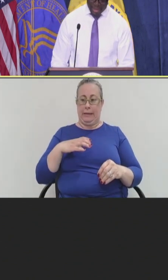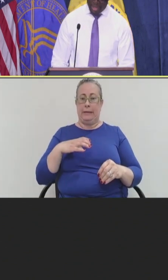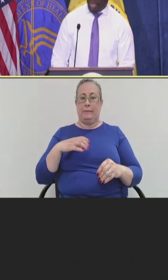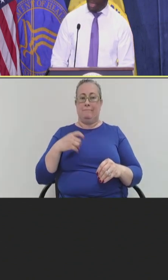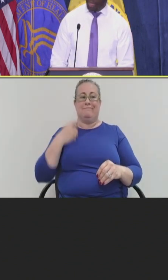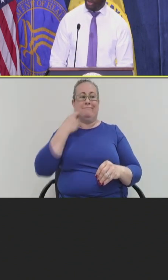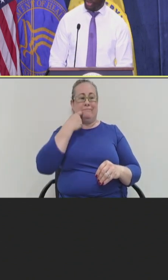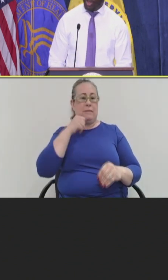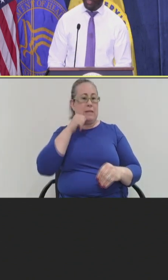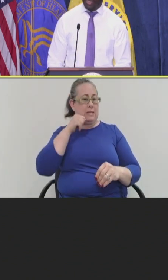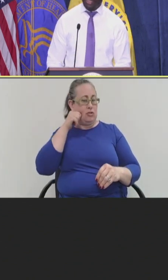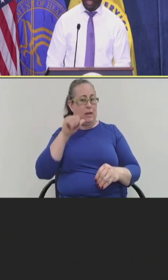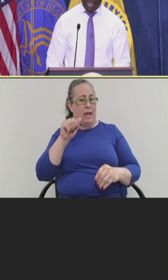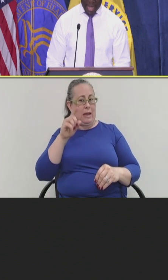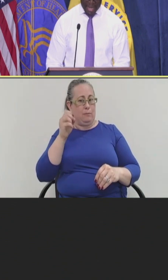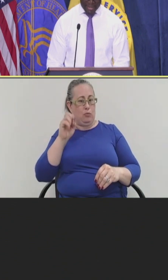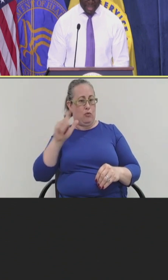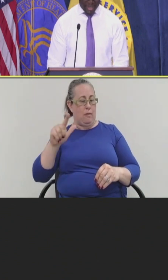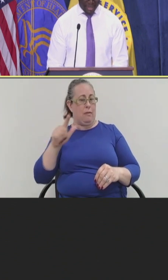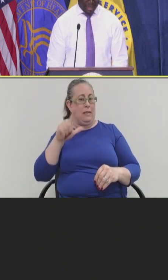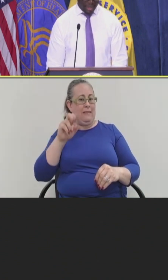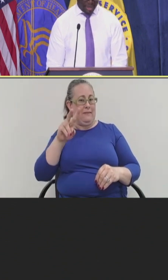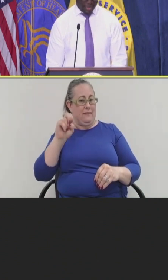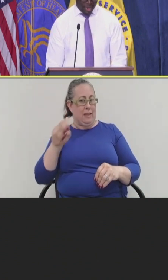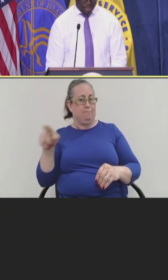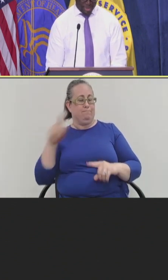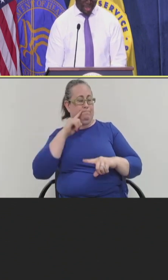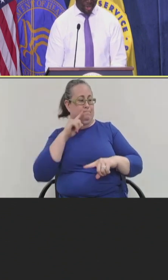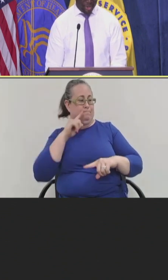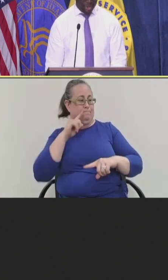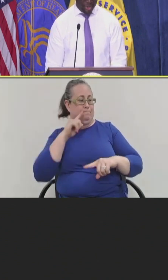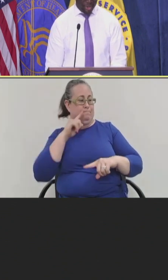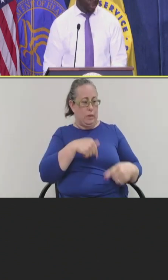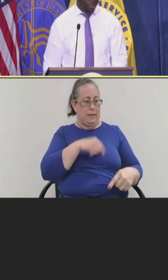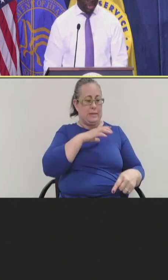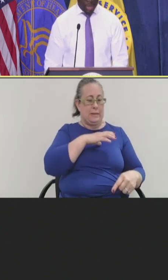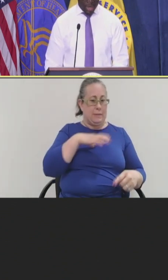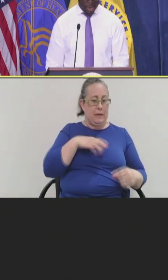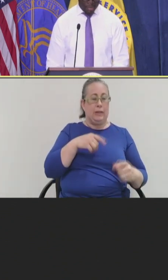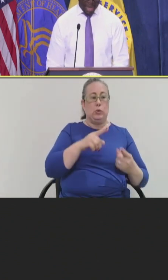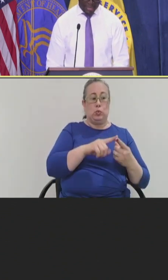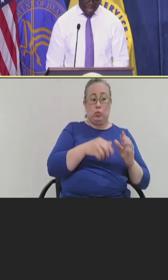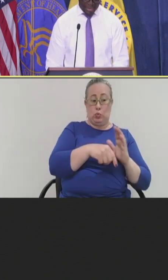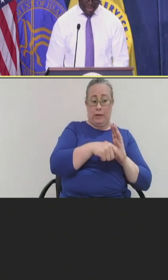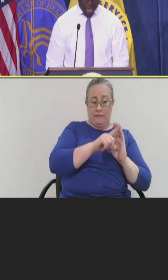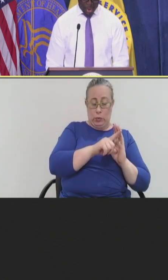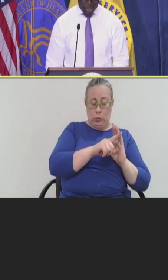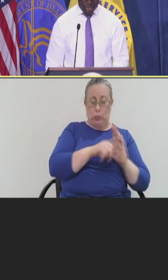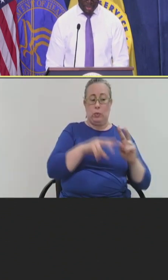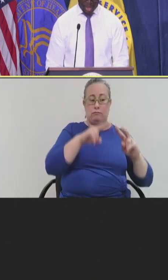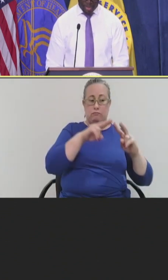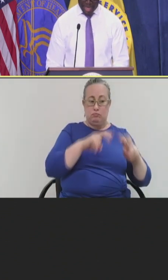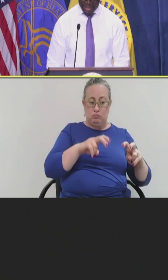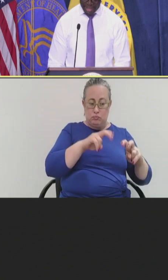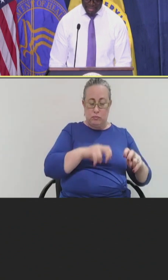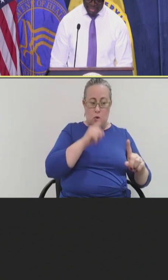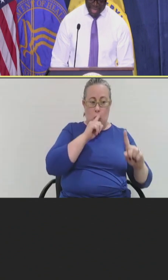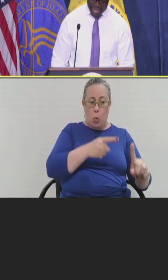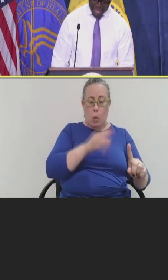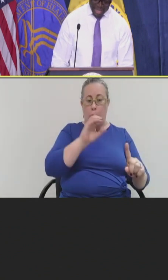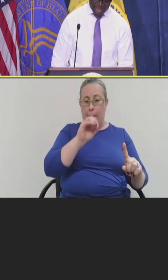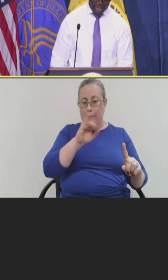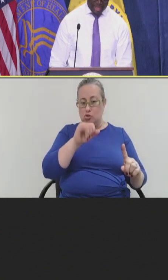yesterday. So essentially the ask is for the committee to assess goals, objectives,